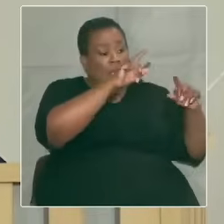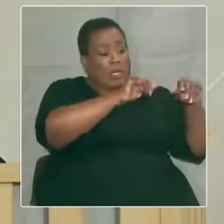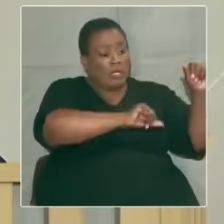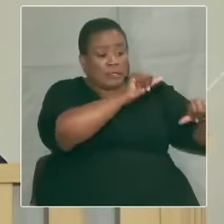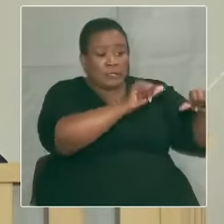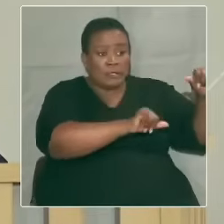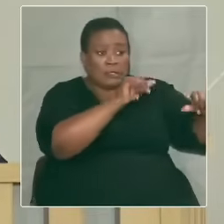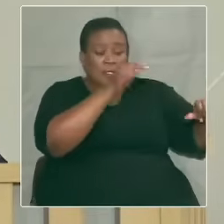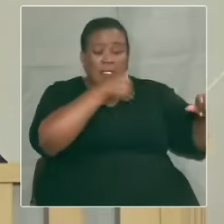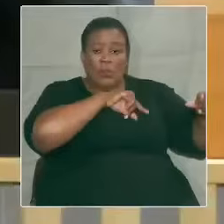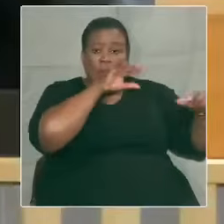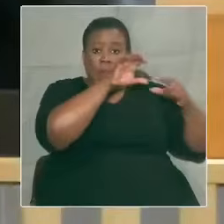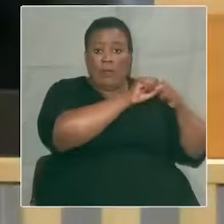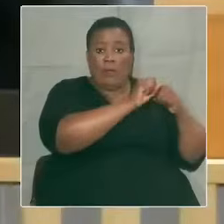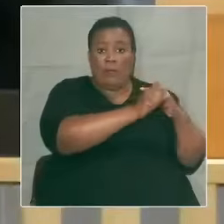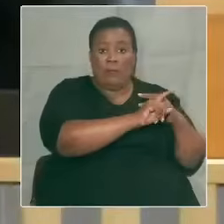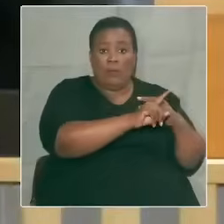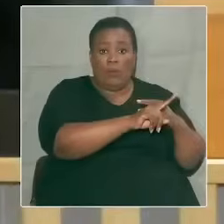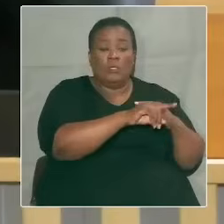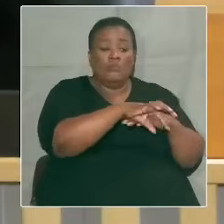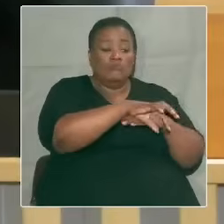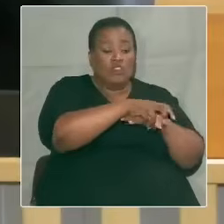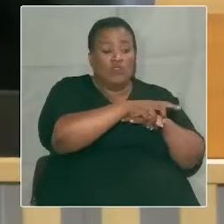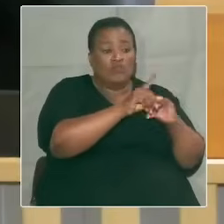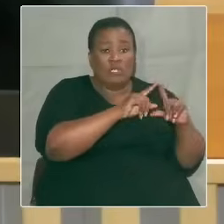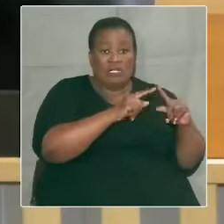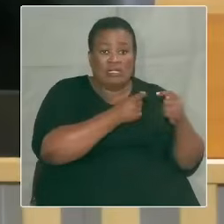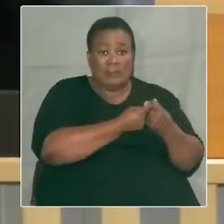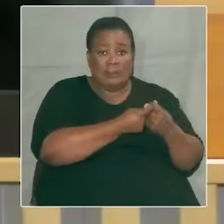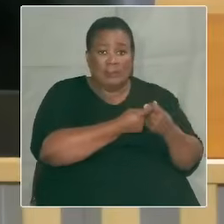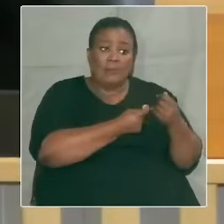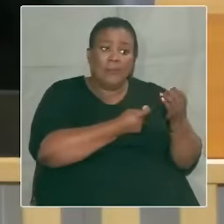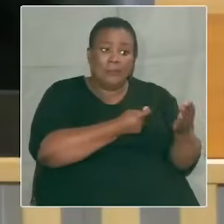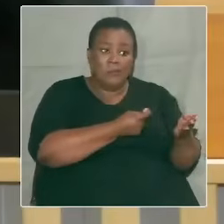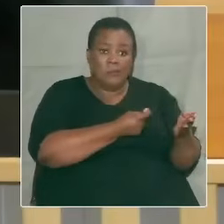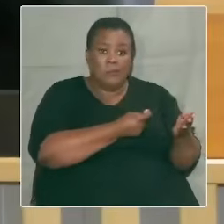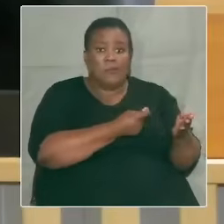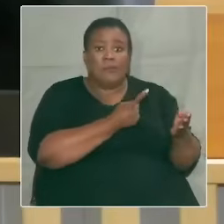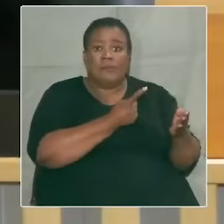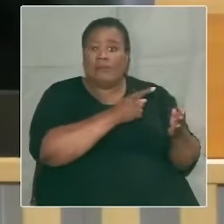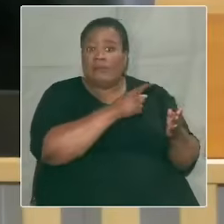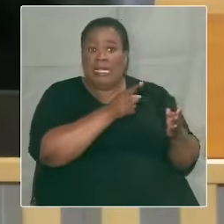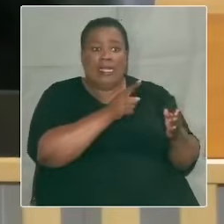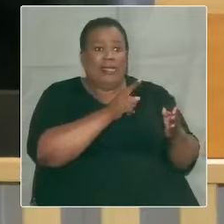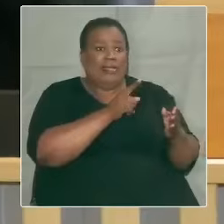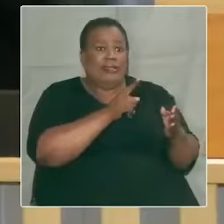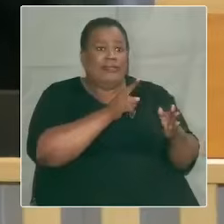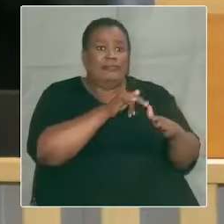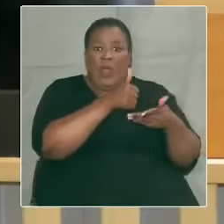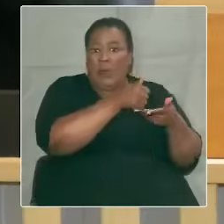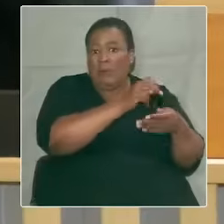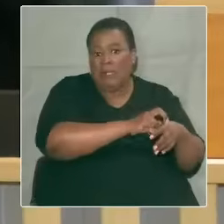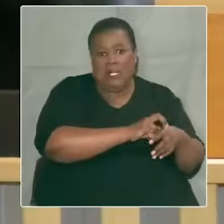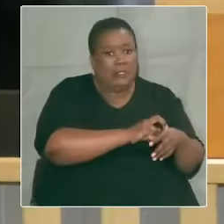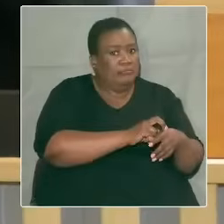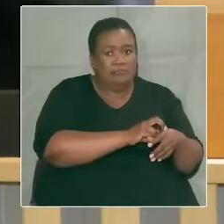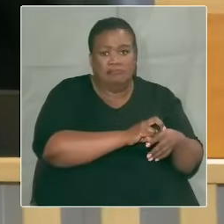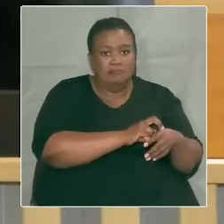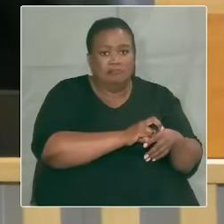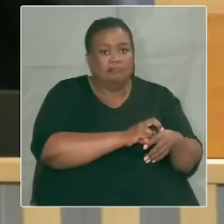that the provincial team is on course. They don't need any assistance. And so there